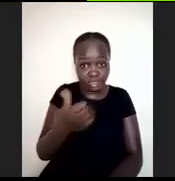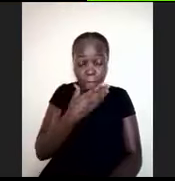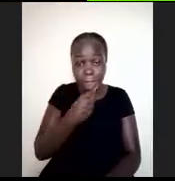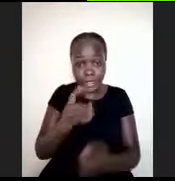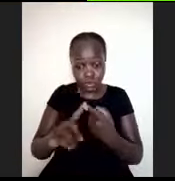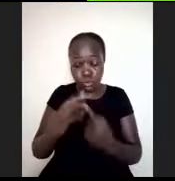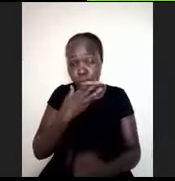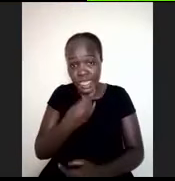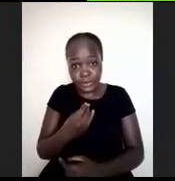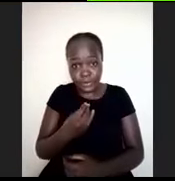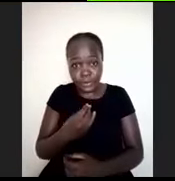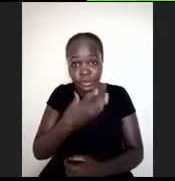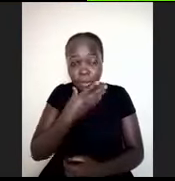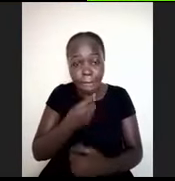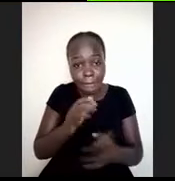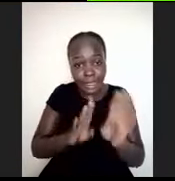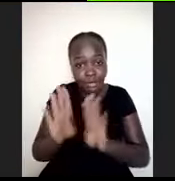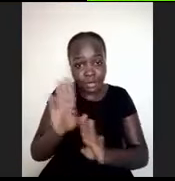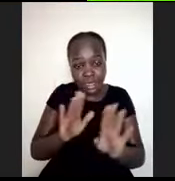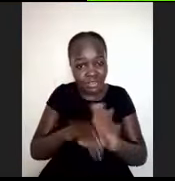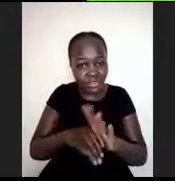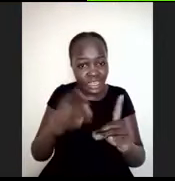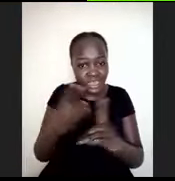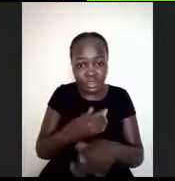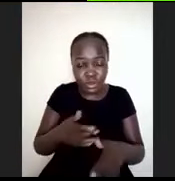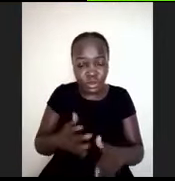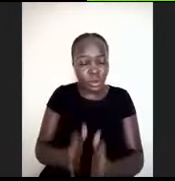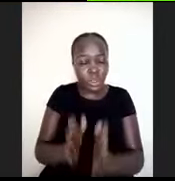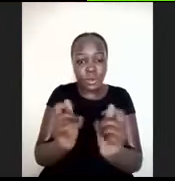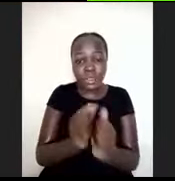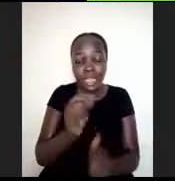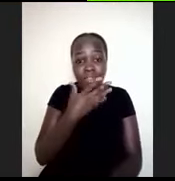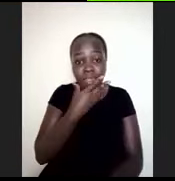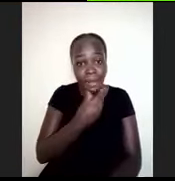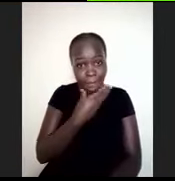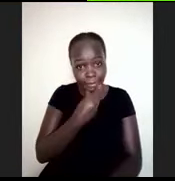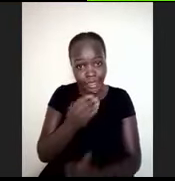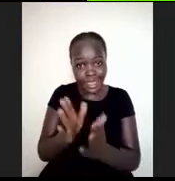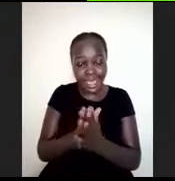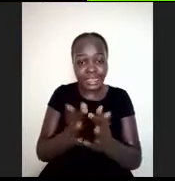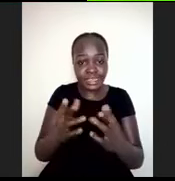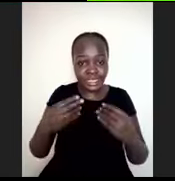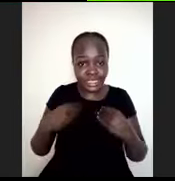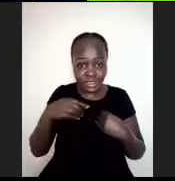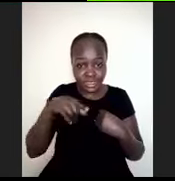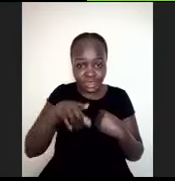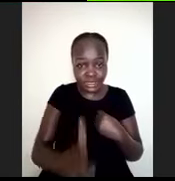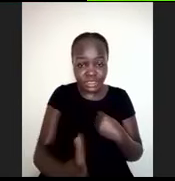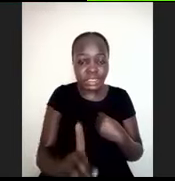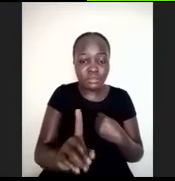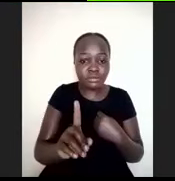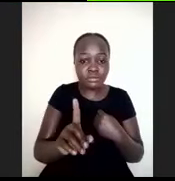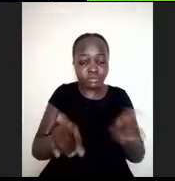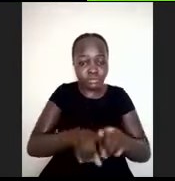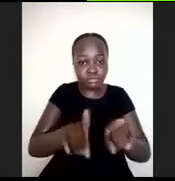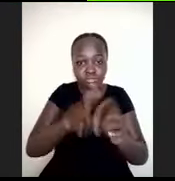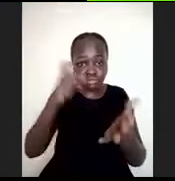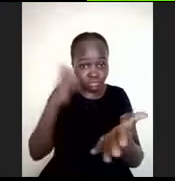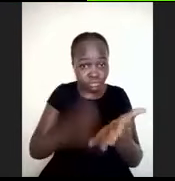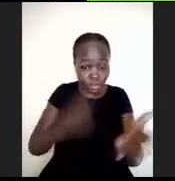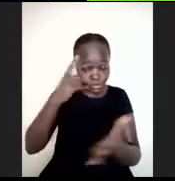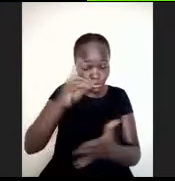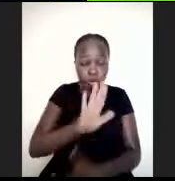committed indecent acts with other men and received in themselves the due penalty for their